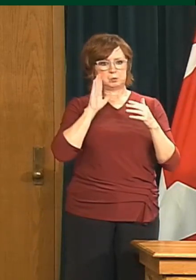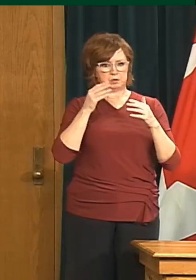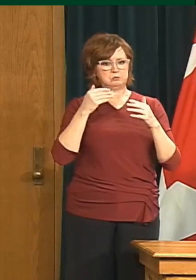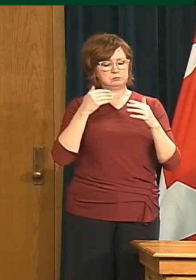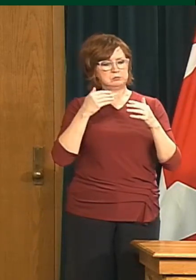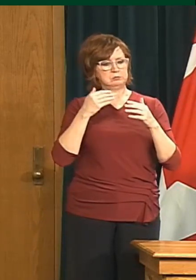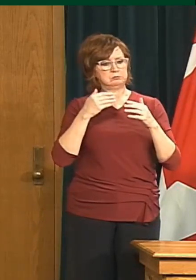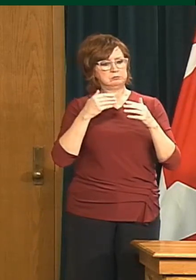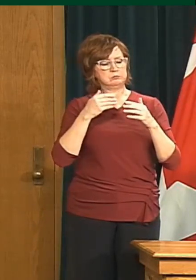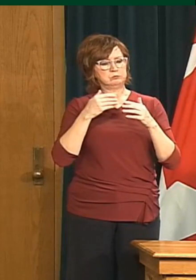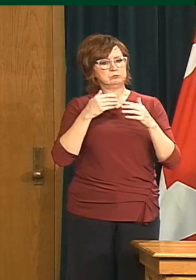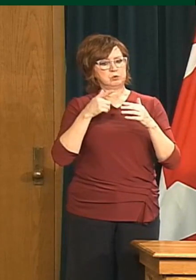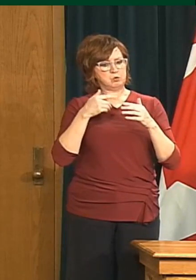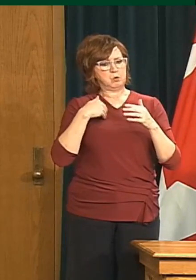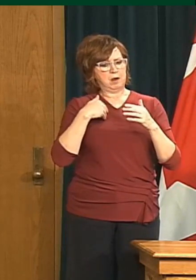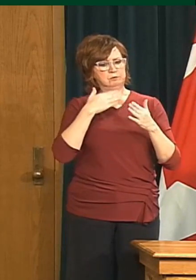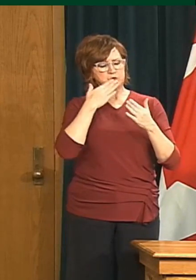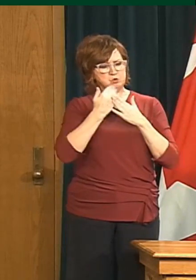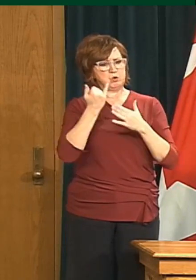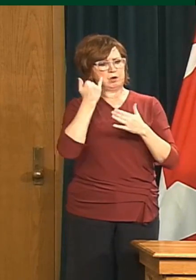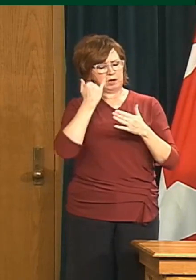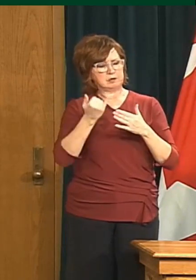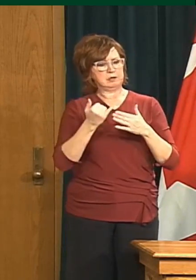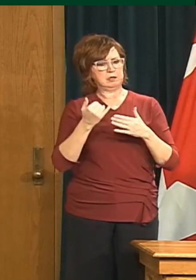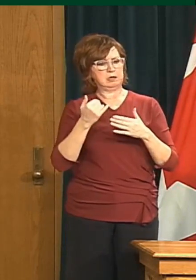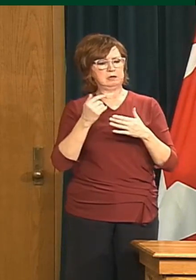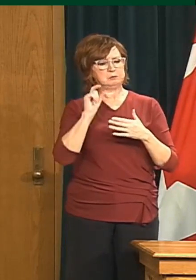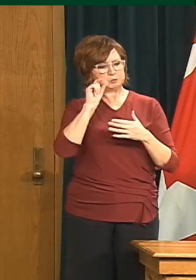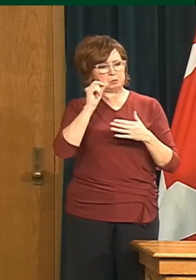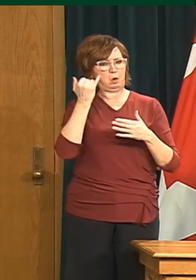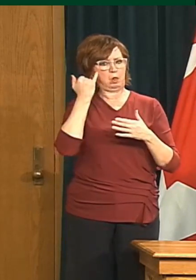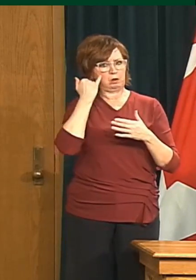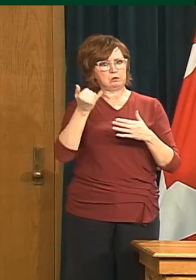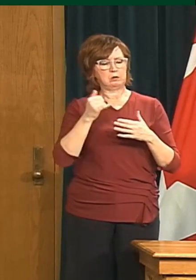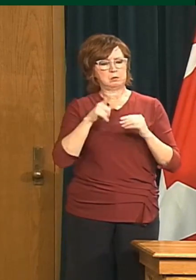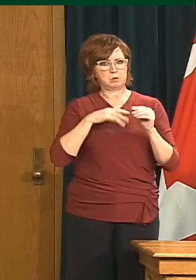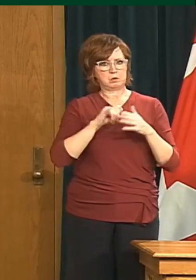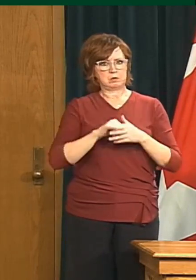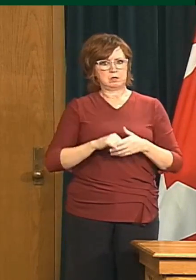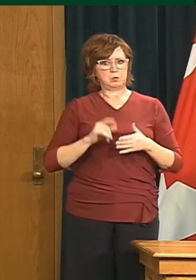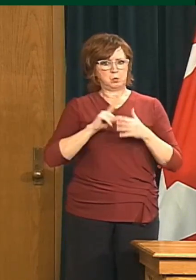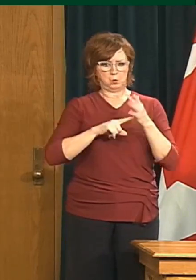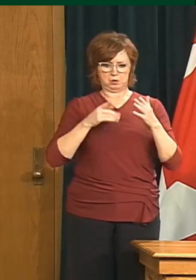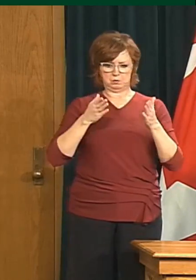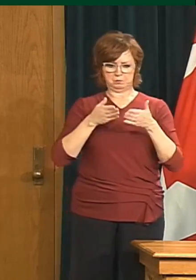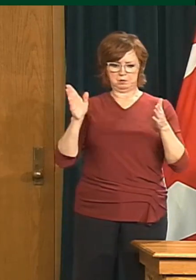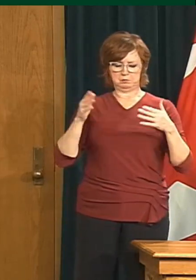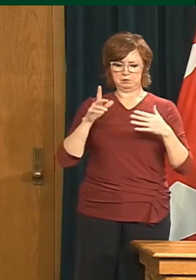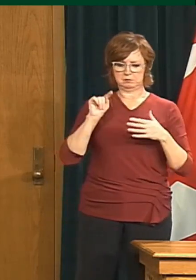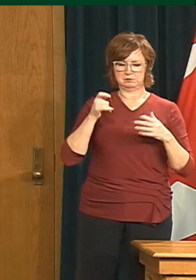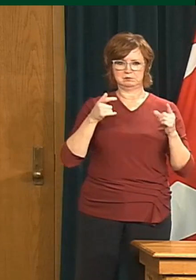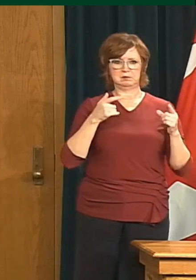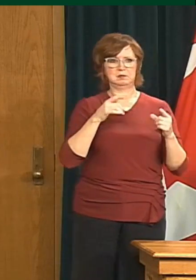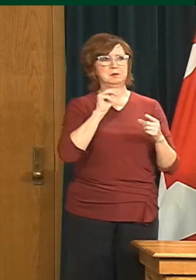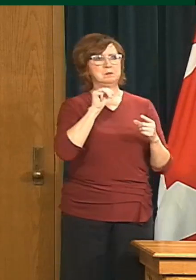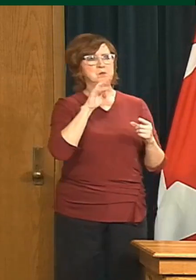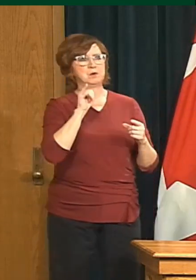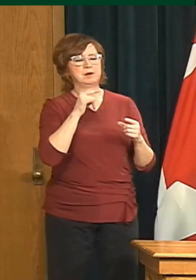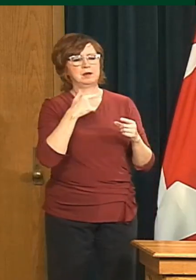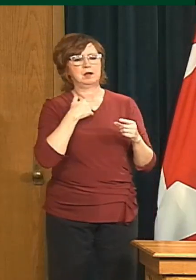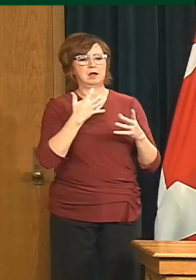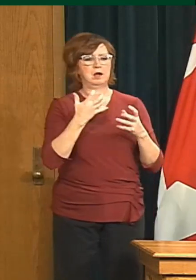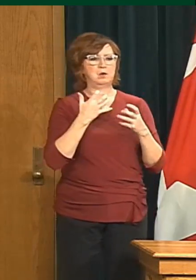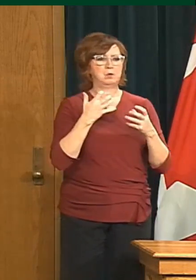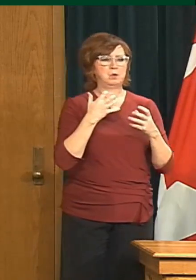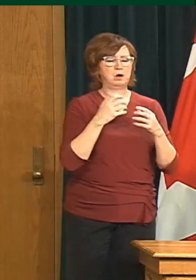terms of what the public should expect in terms of less services or otherwise. Murray, I long for the days where I just worry about a